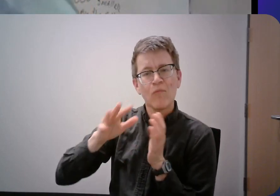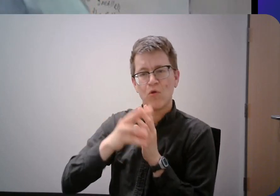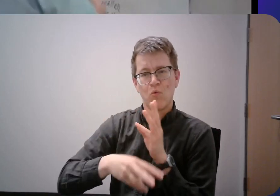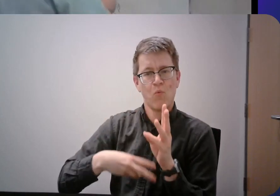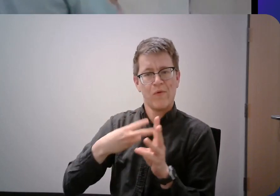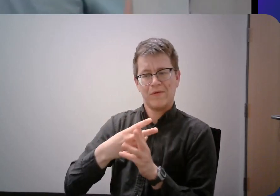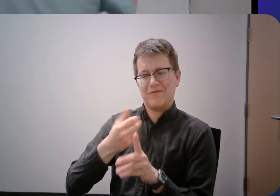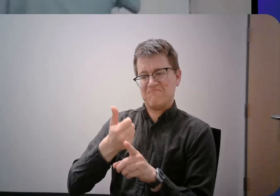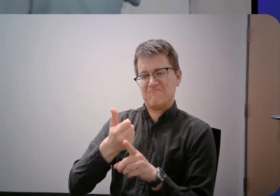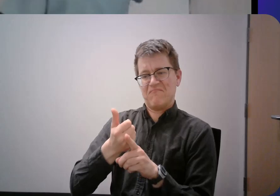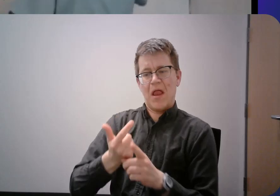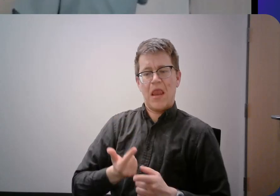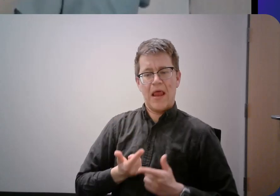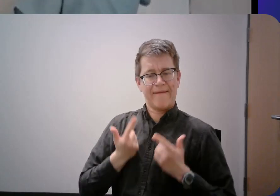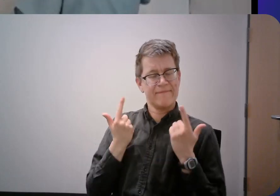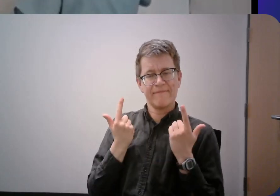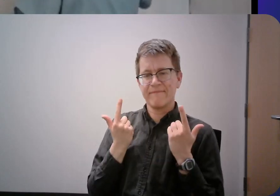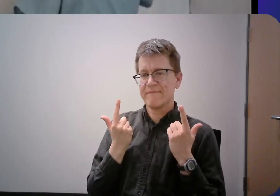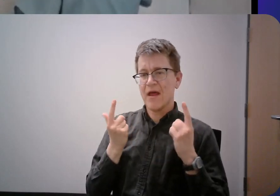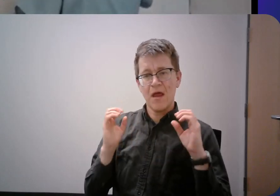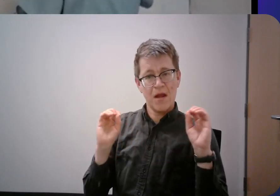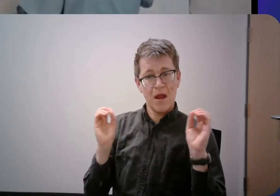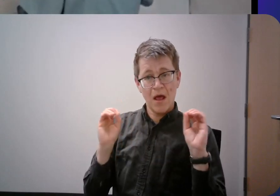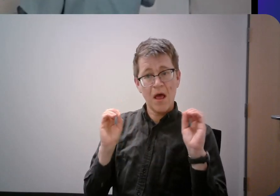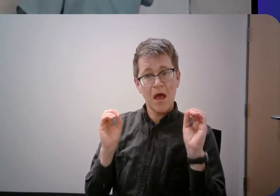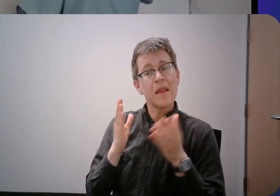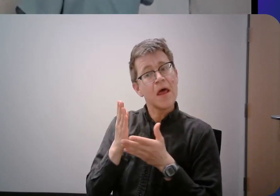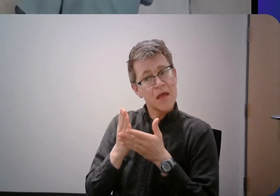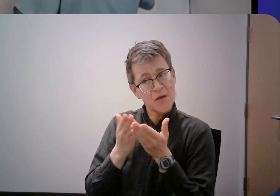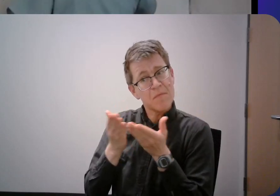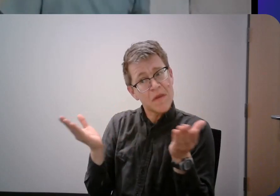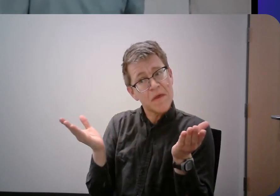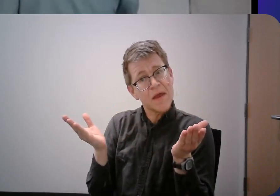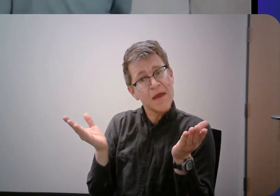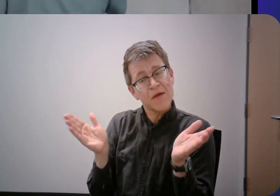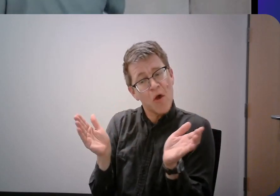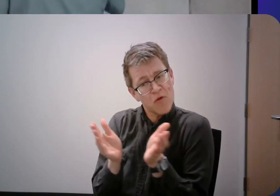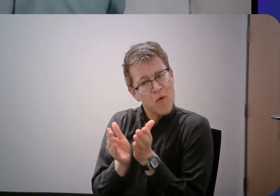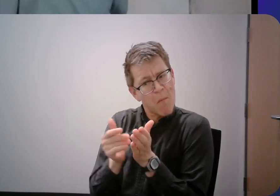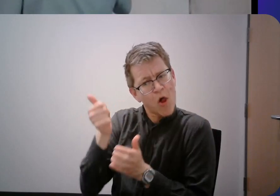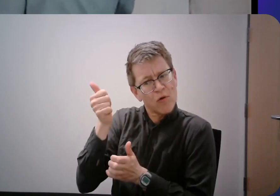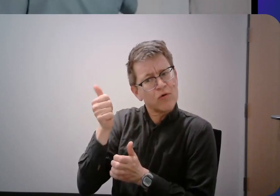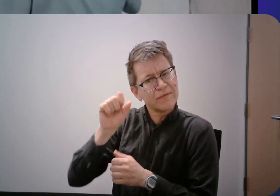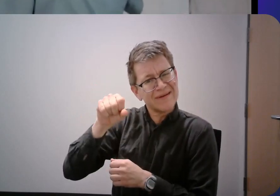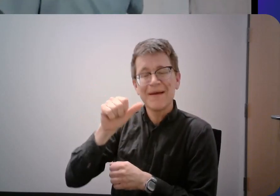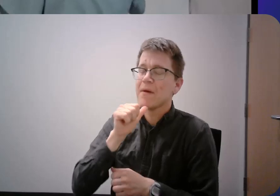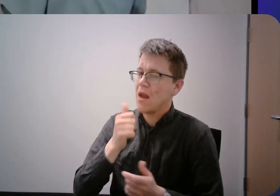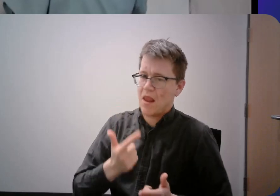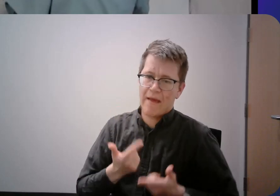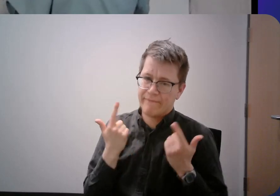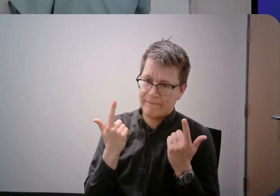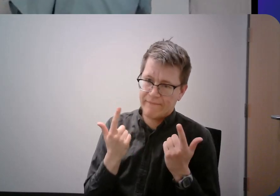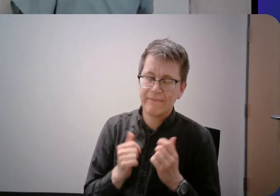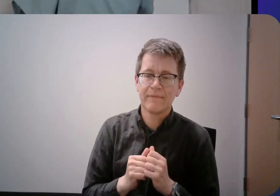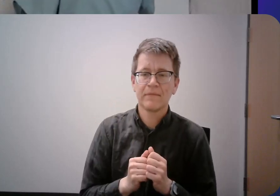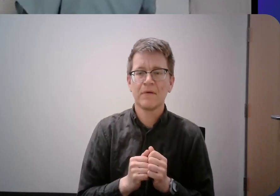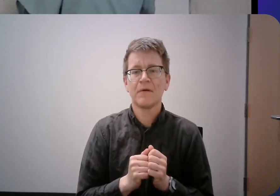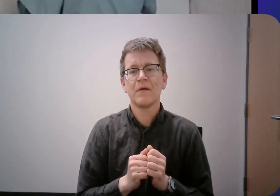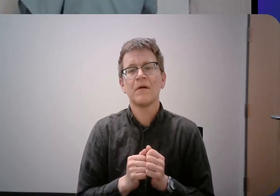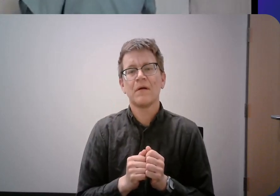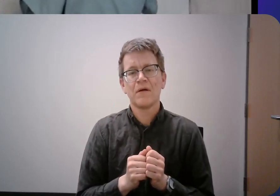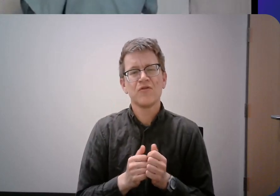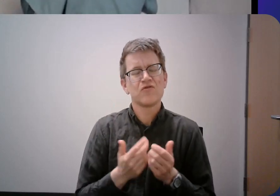right. Number 1, it has to eat. All living things eat. breathe, That's right, they breathe.